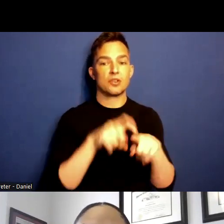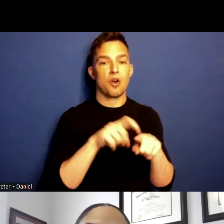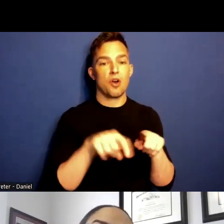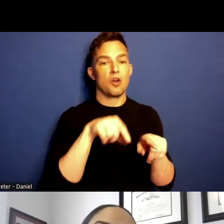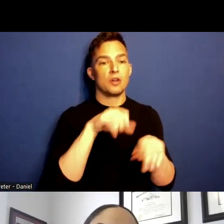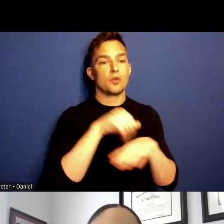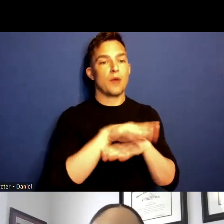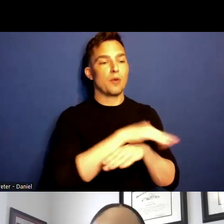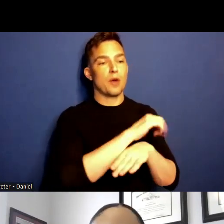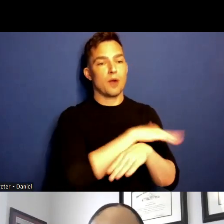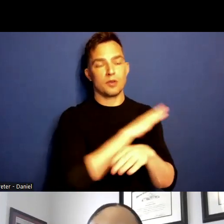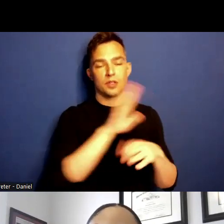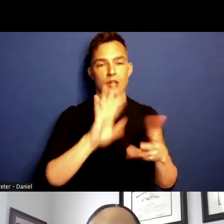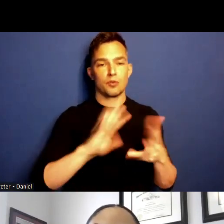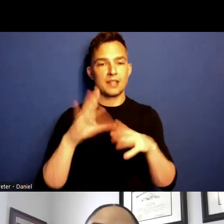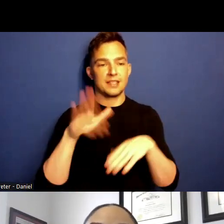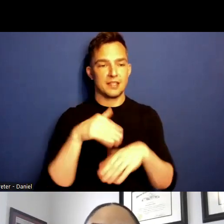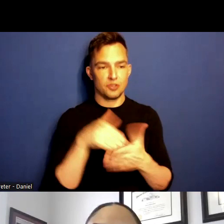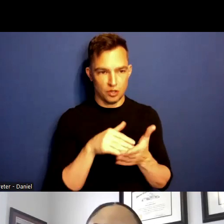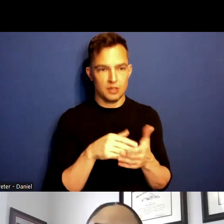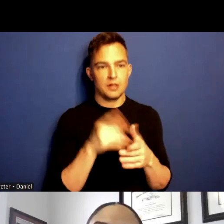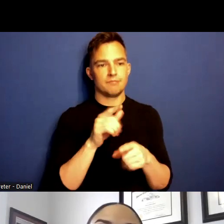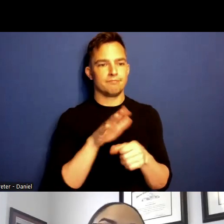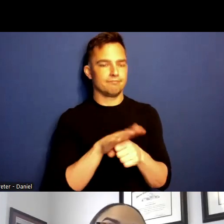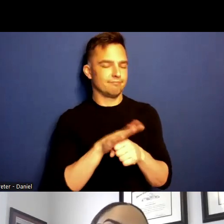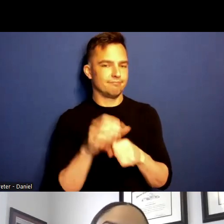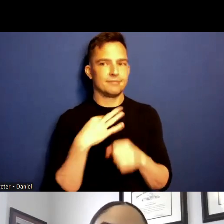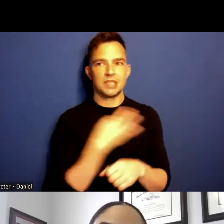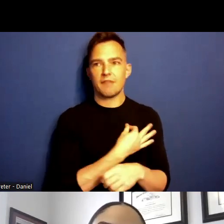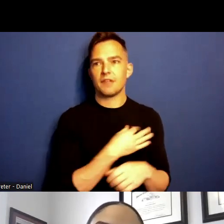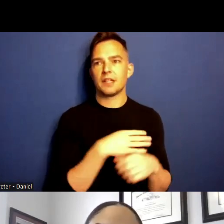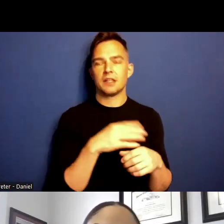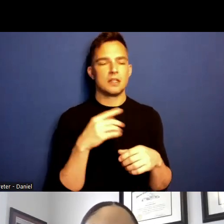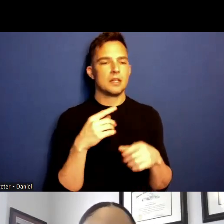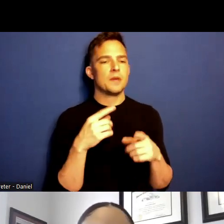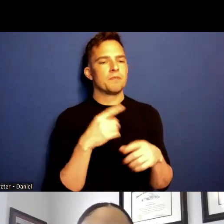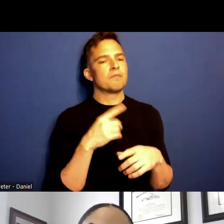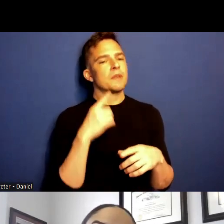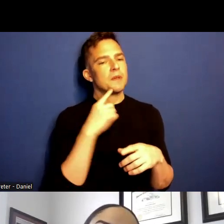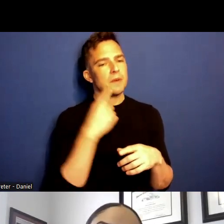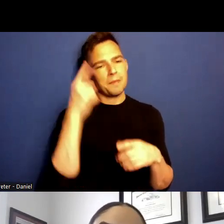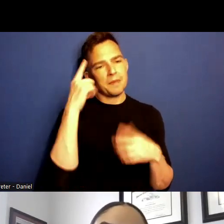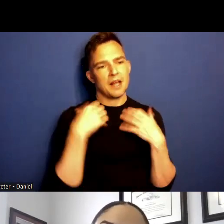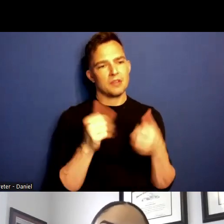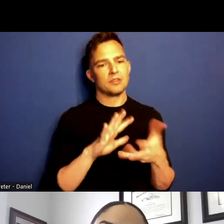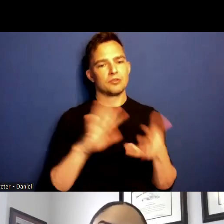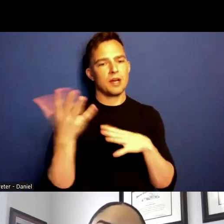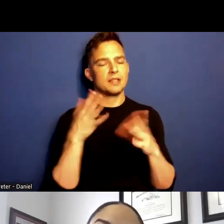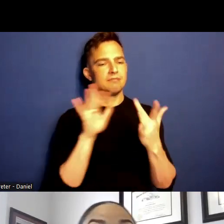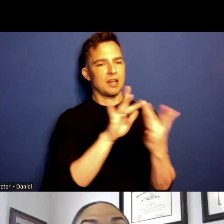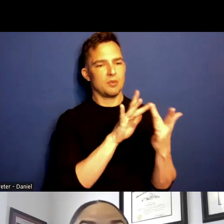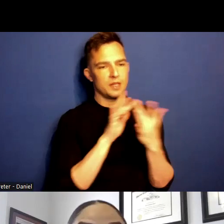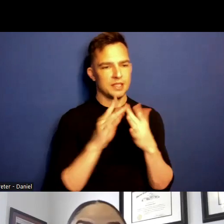crisis centers, adequate staffing, and the provision of acute mental health crisis outreach and stabilization